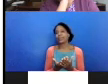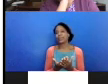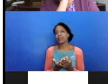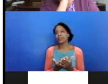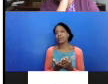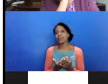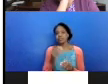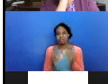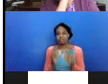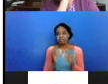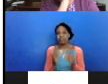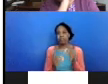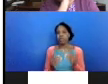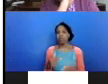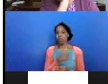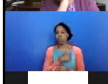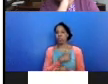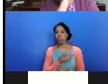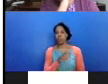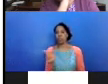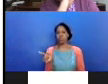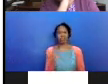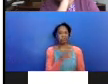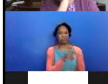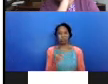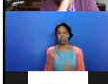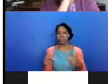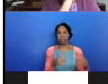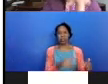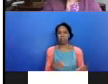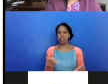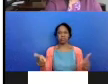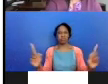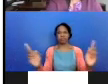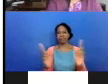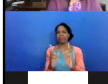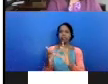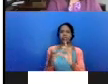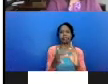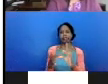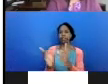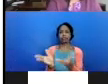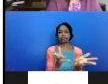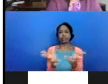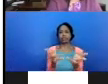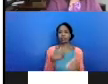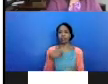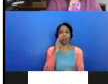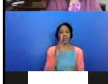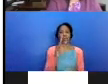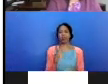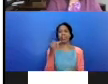honeymoon stage. Like, oh, we know where this is going. Oh, it's good now, but we know where it's going. So there was really